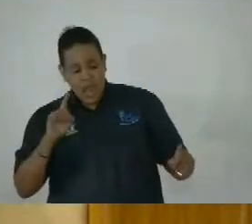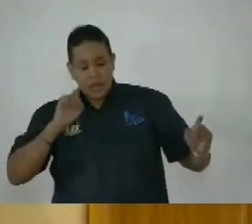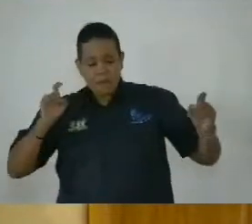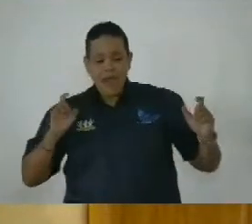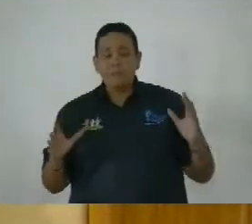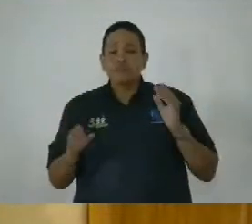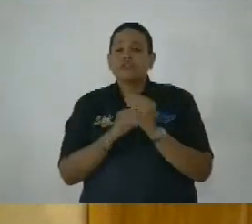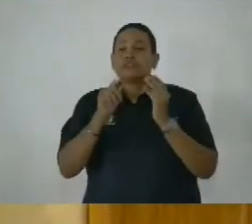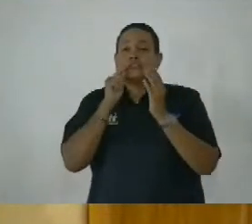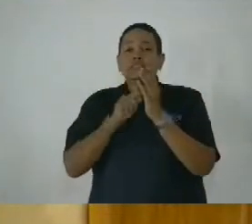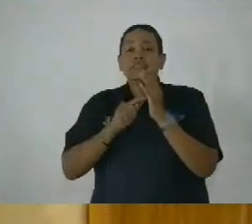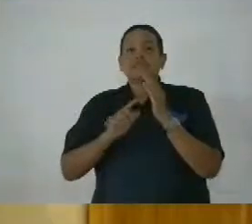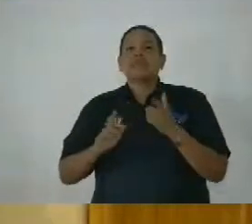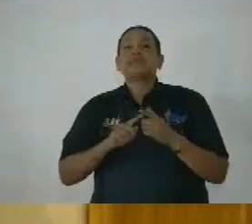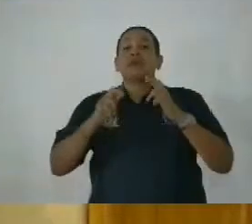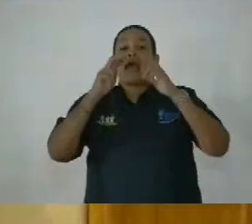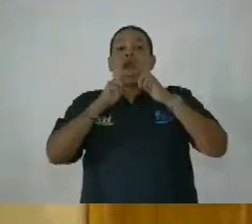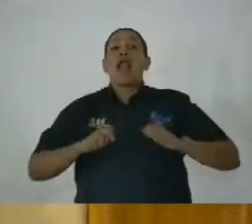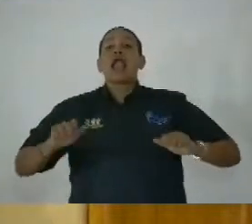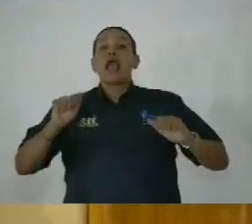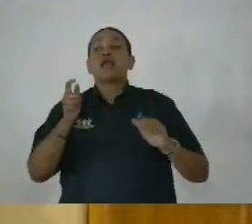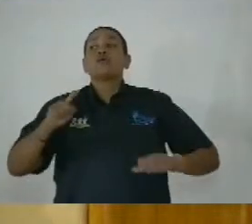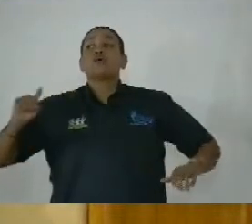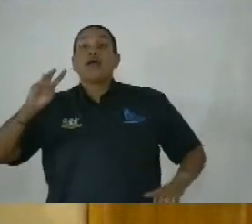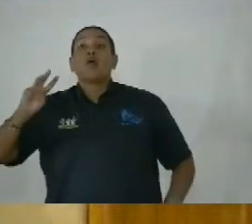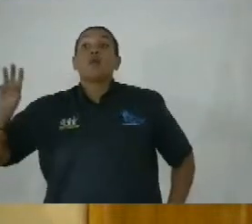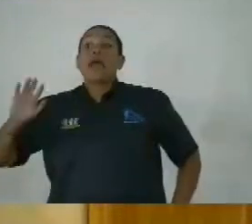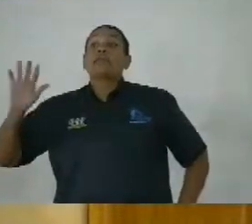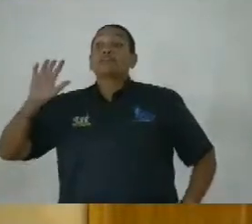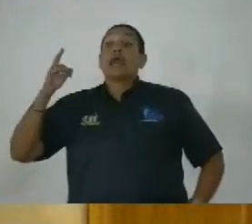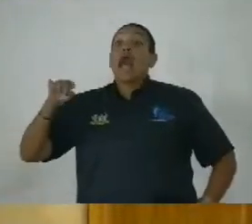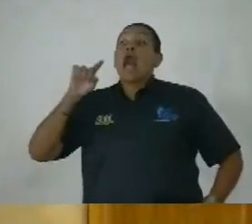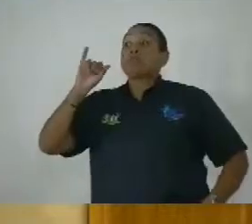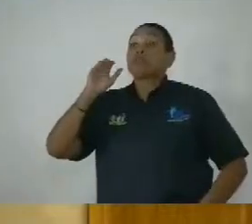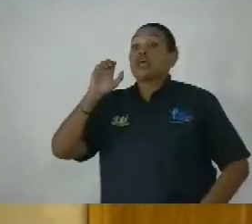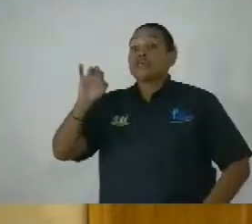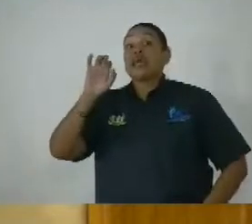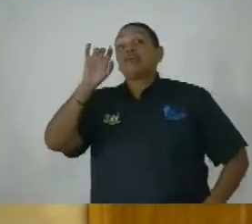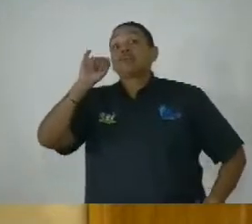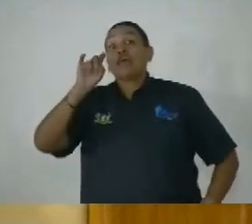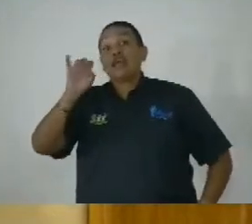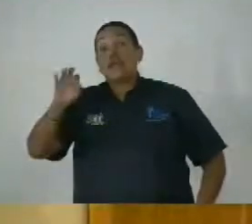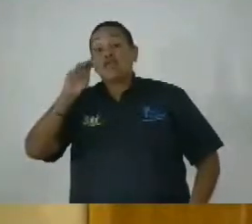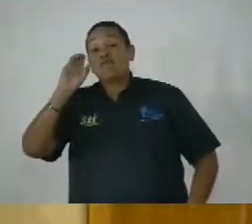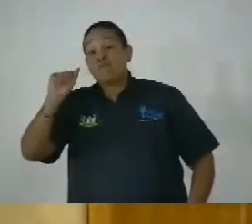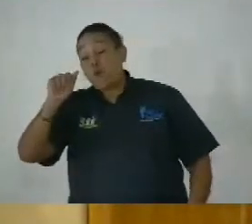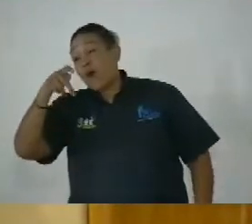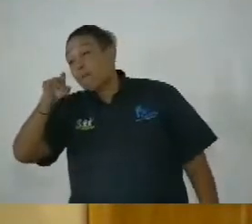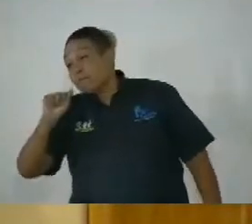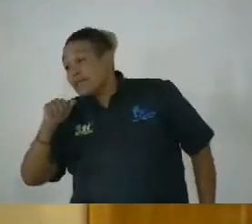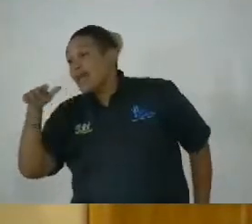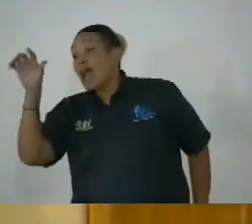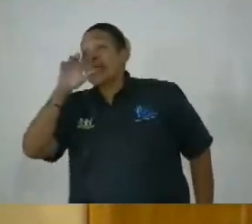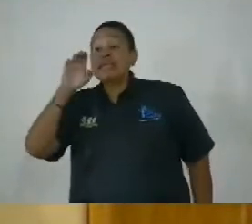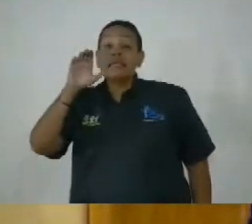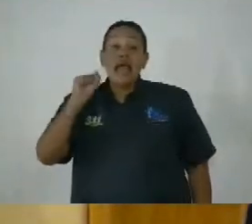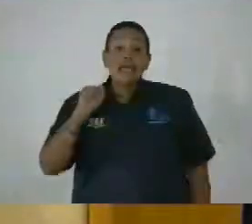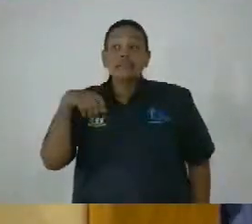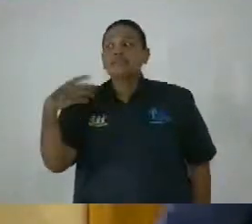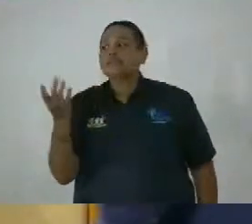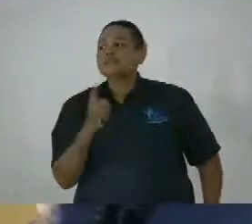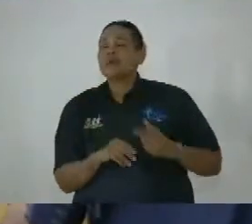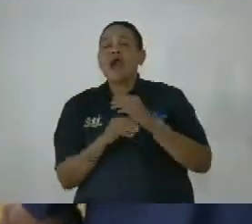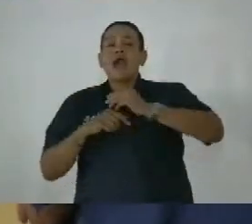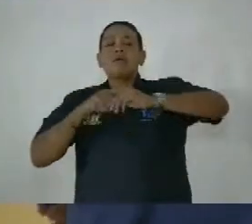administrators, investigators, and analysts anywhere in the Western Hemisphere. JCF, JDF, MOCA, PICA, IFSLM, DCS. I